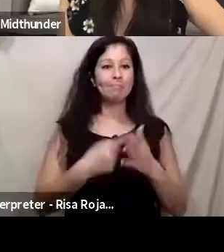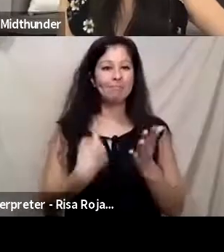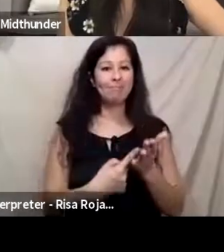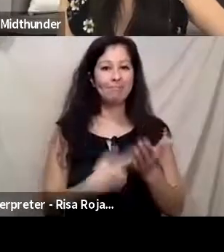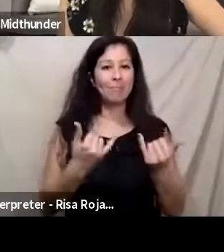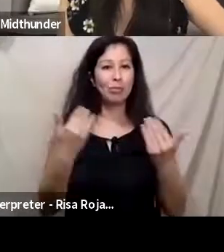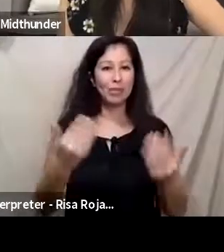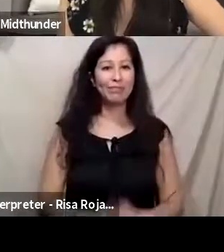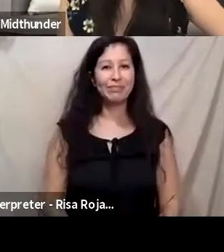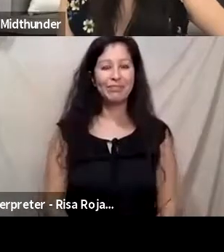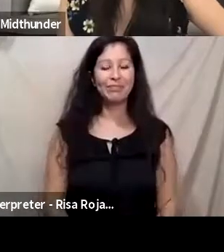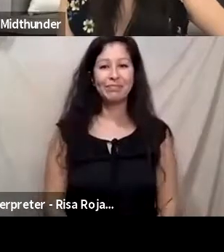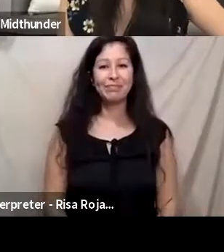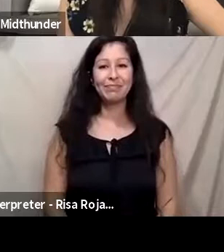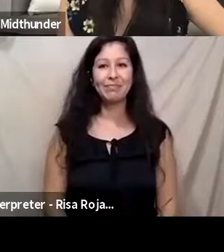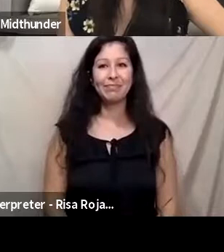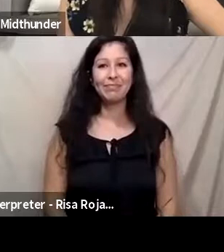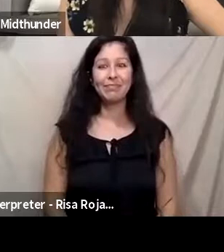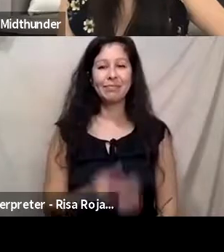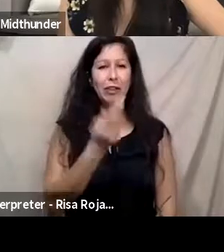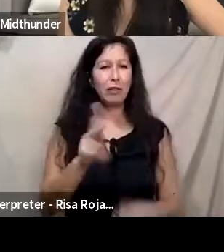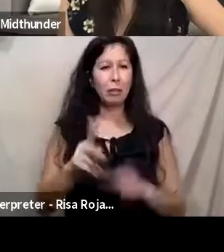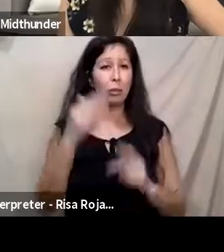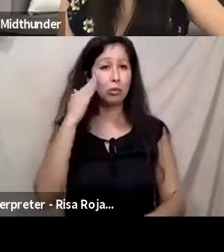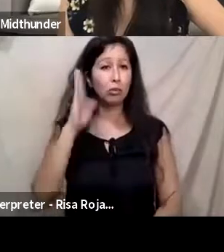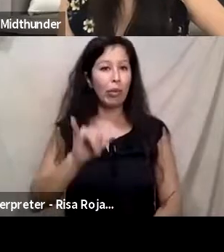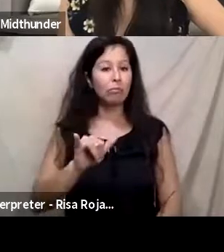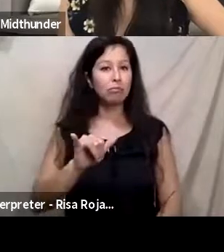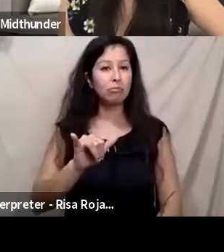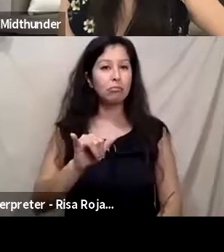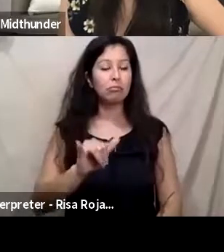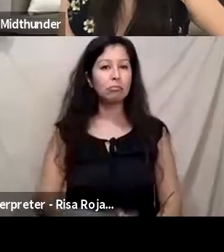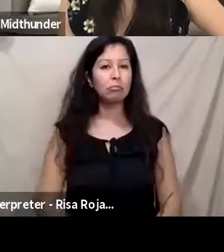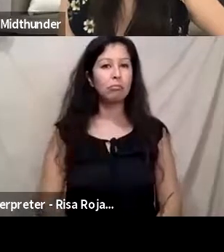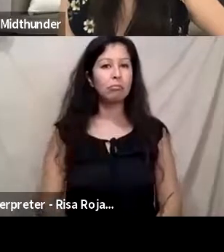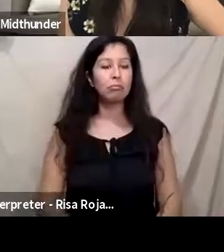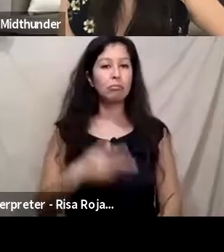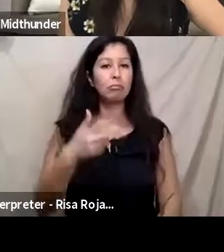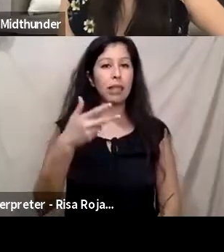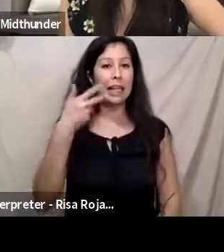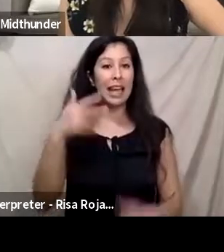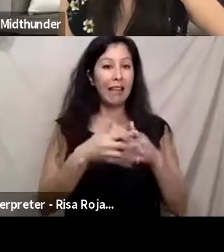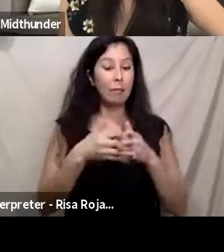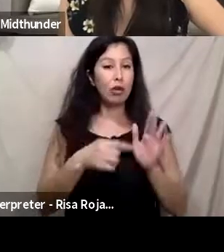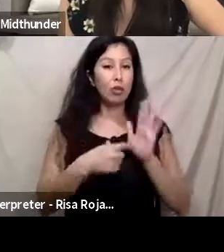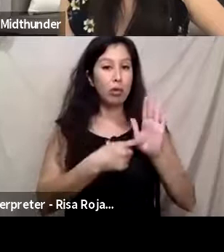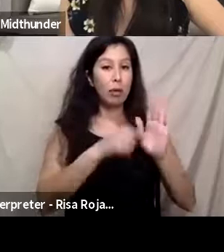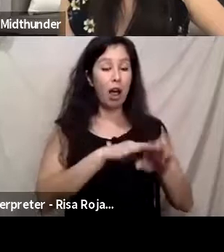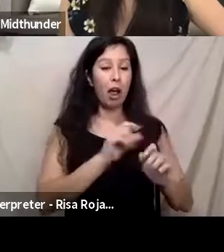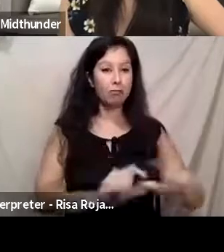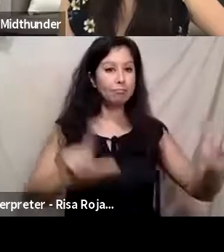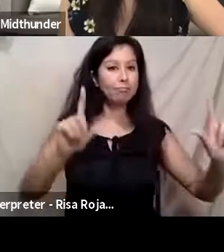discussion. So few people know that Native Americans have been represented on screen